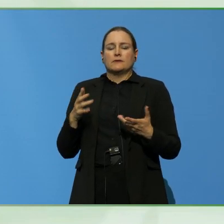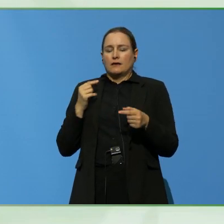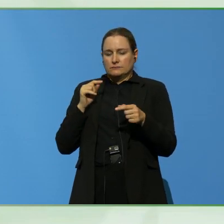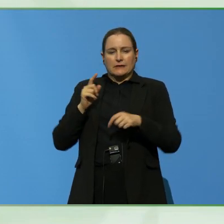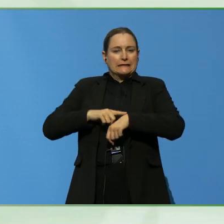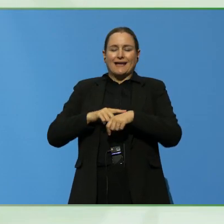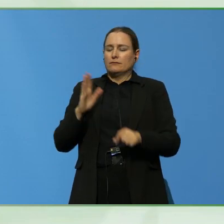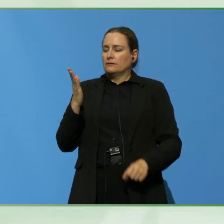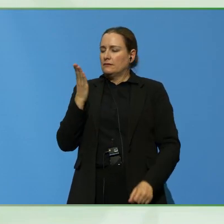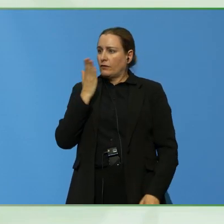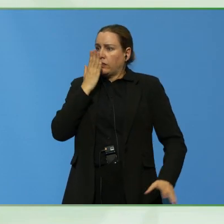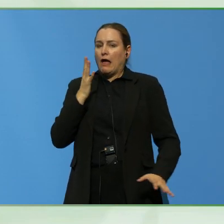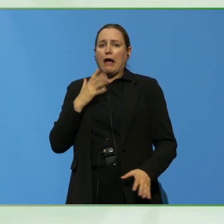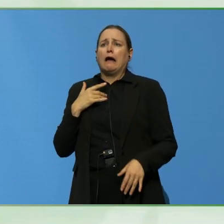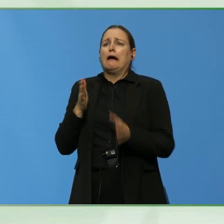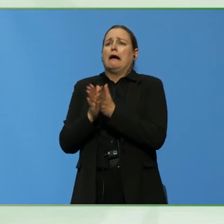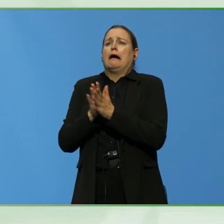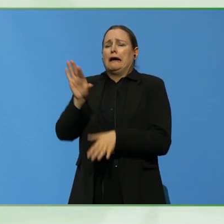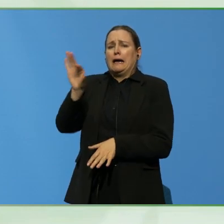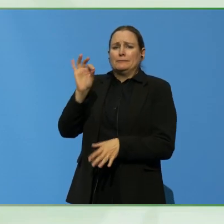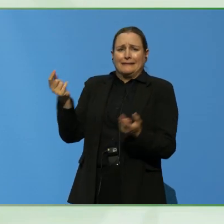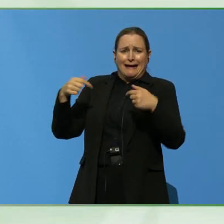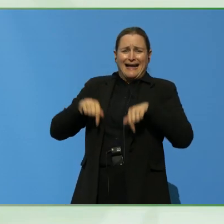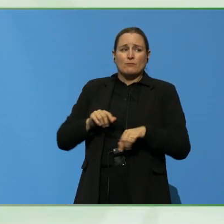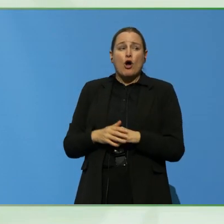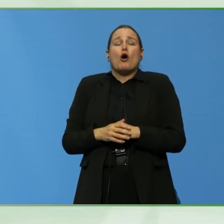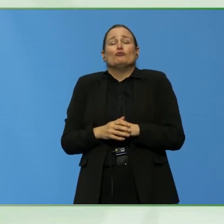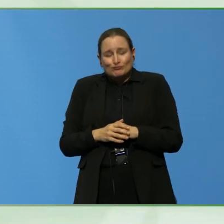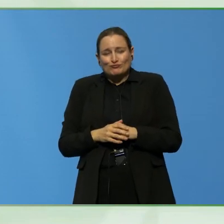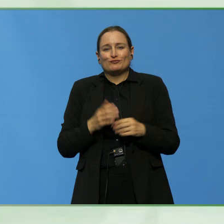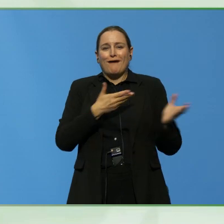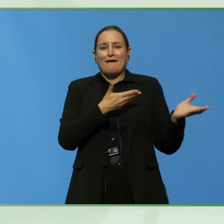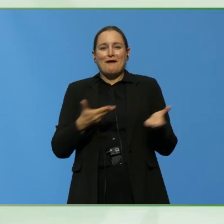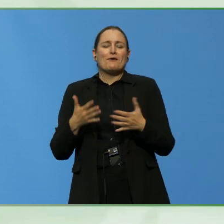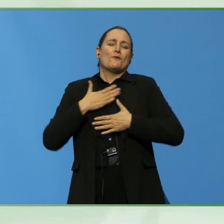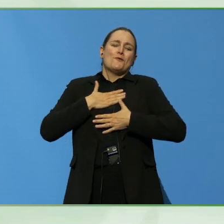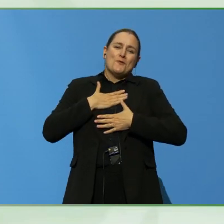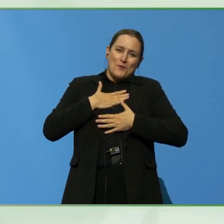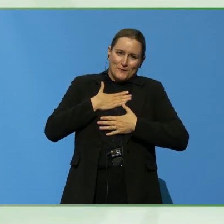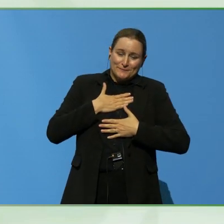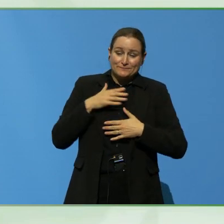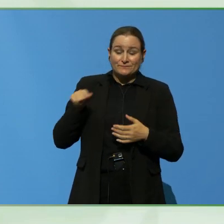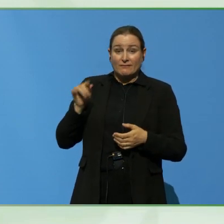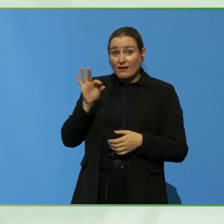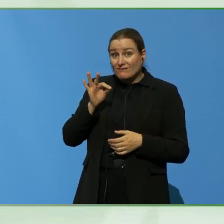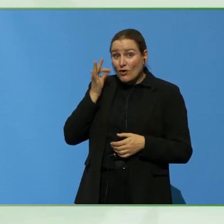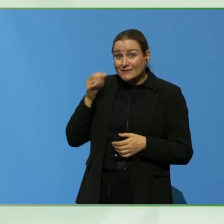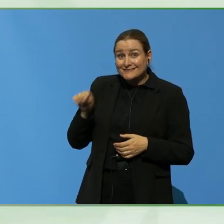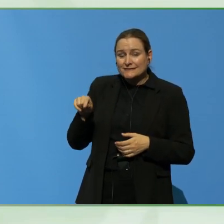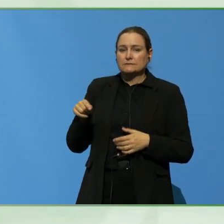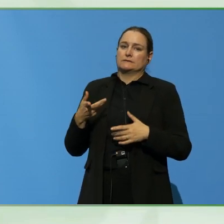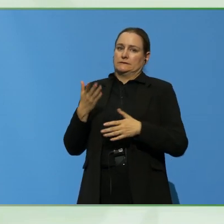here. And I think this is also an important topic because in France, the disability inclusion is being more and